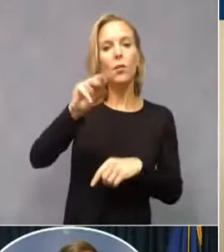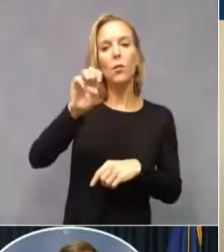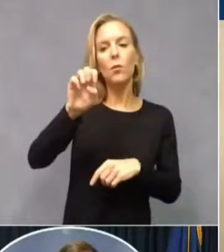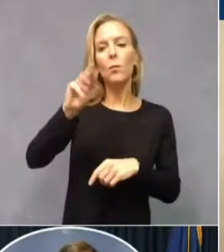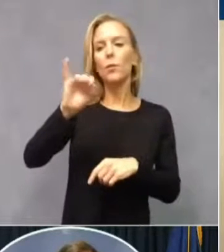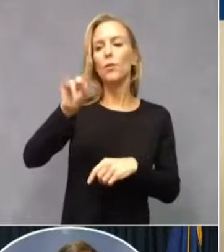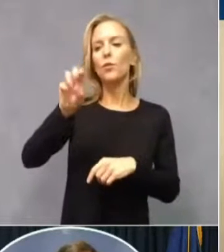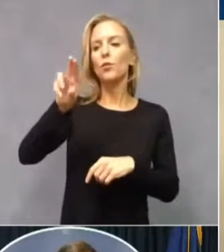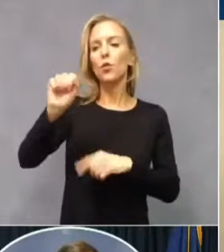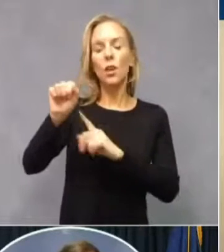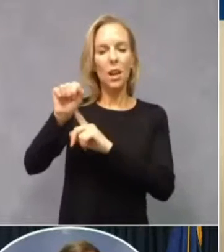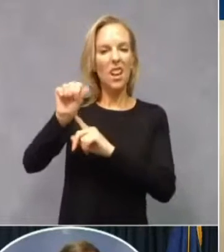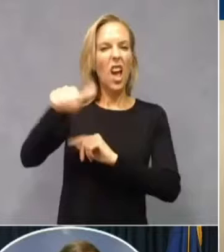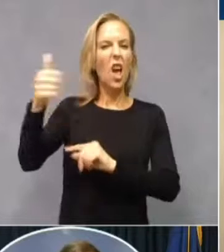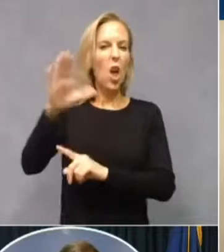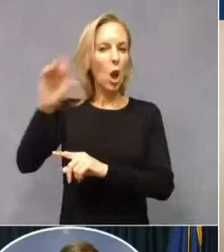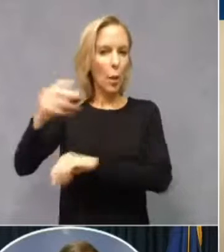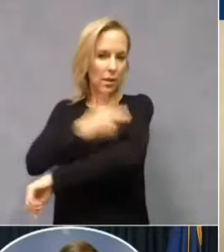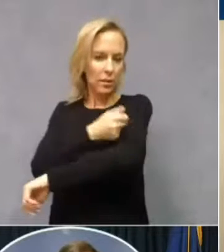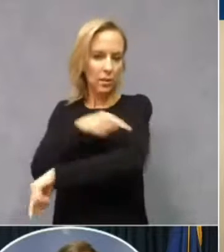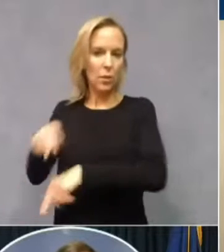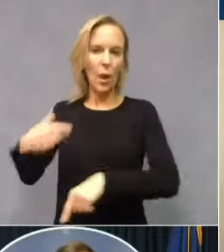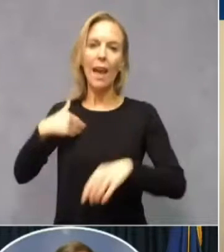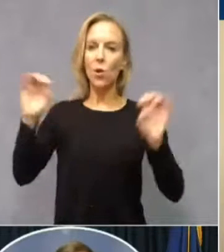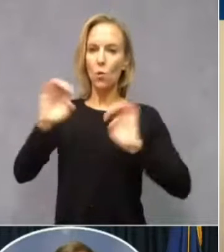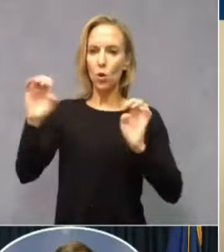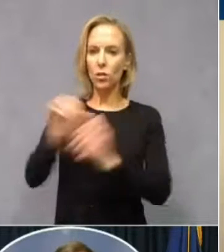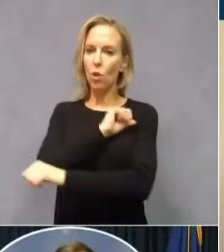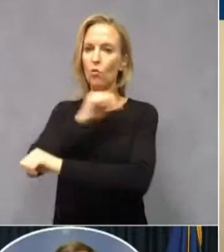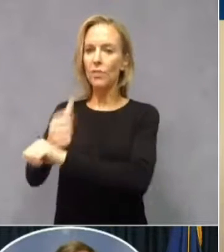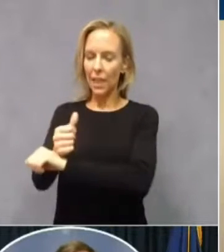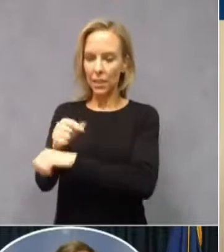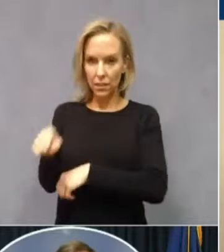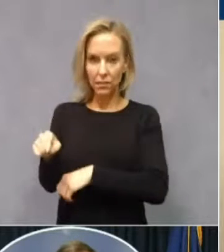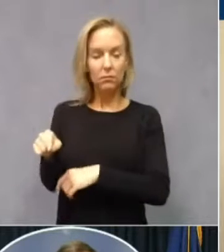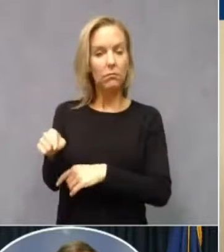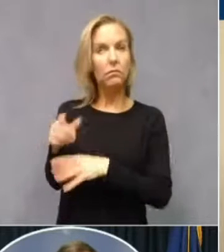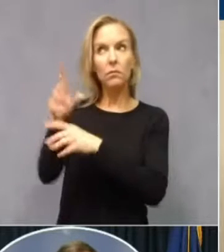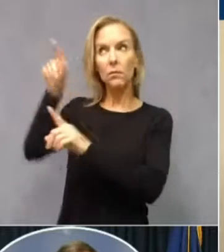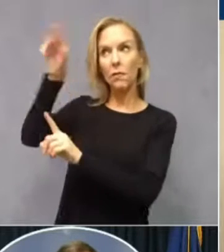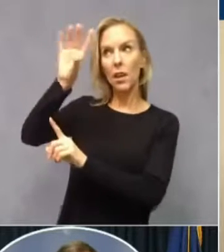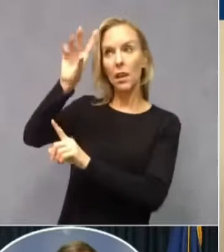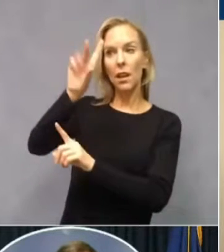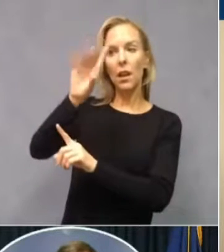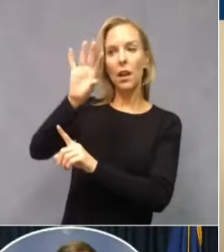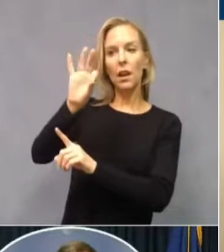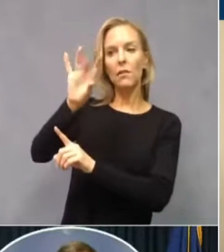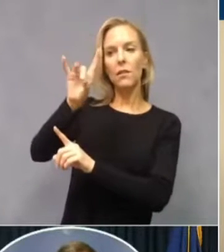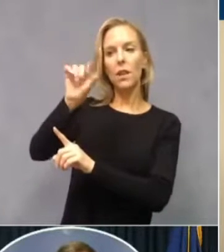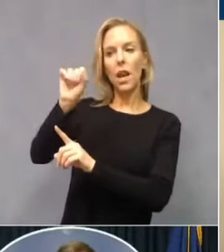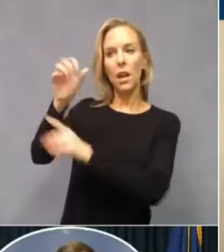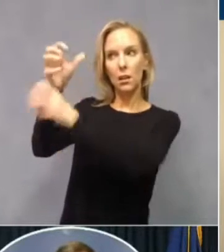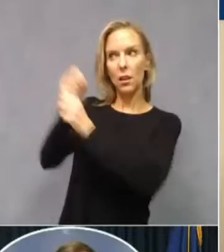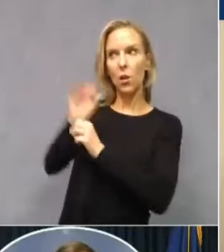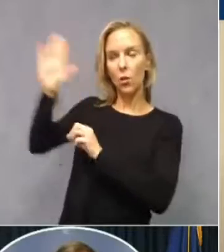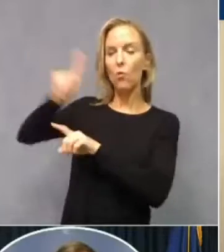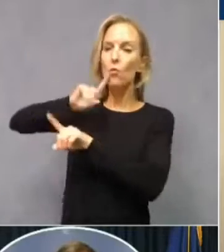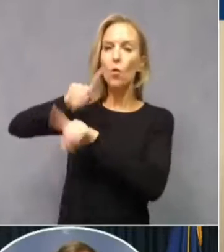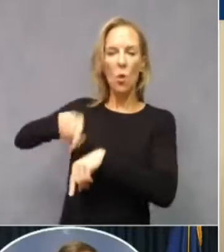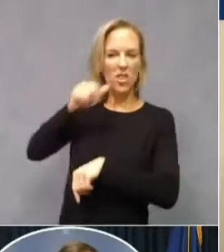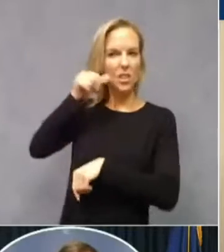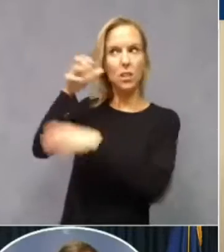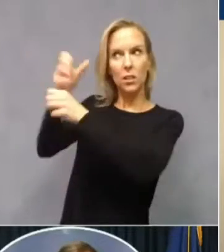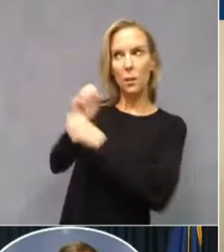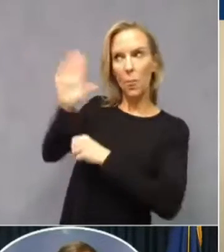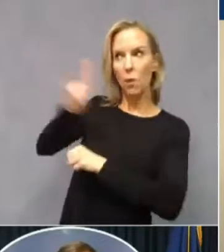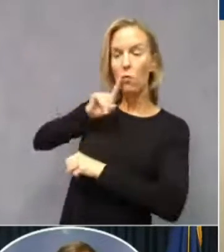for emergency authorization. We had a good report from the FDA. I think it was yesterday. If everything